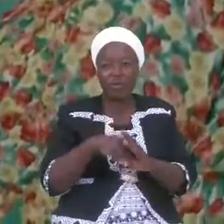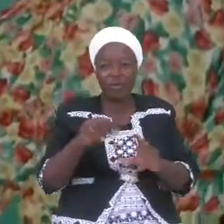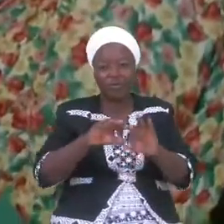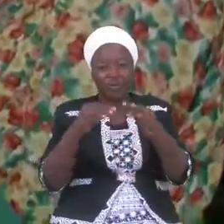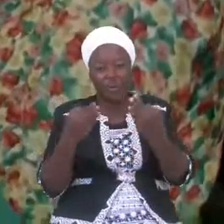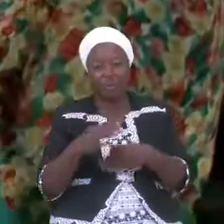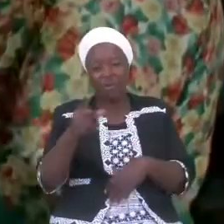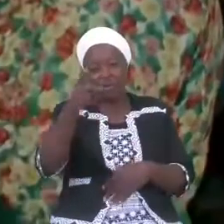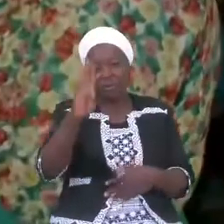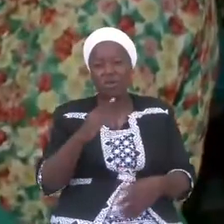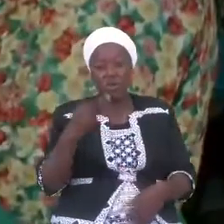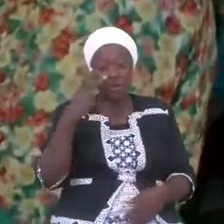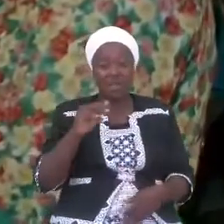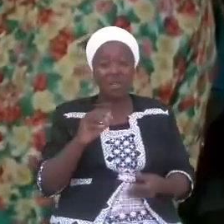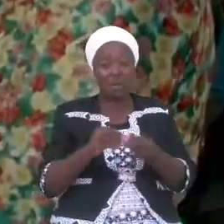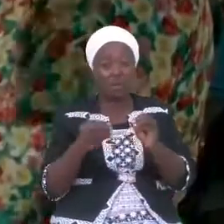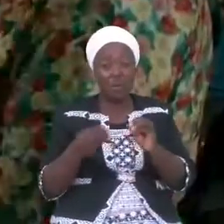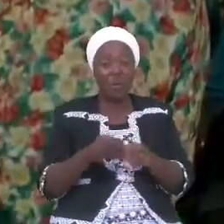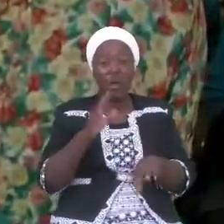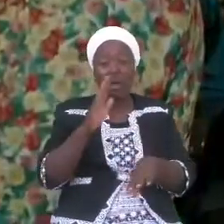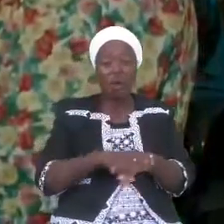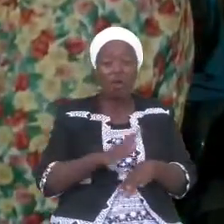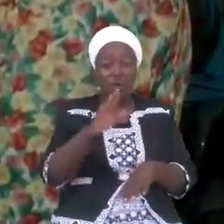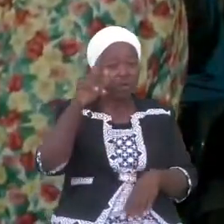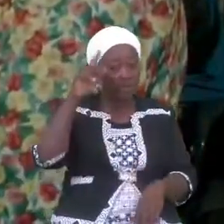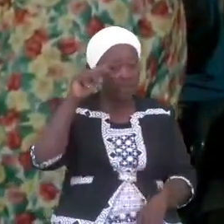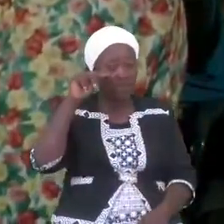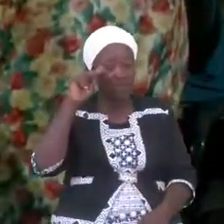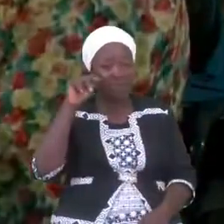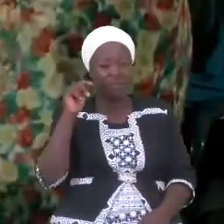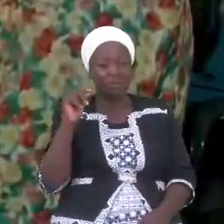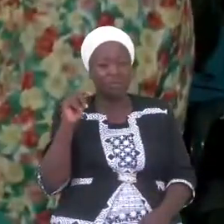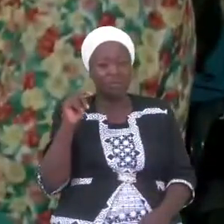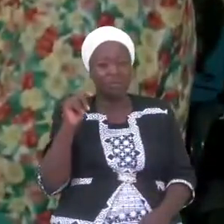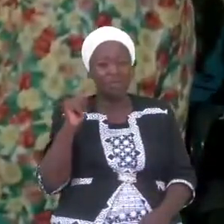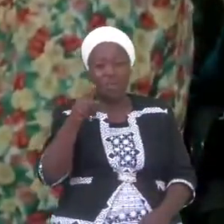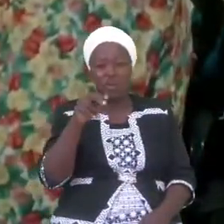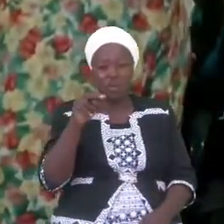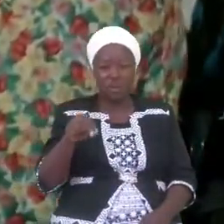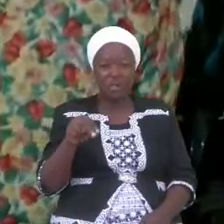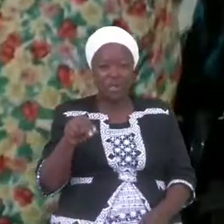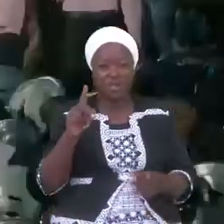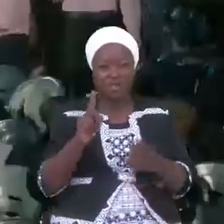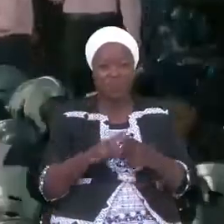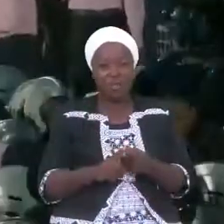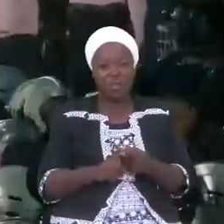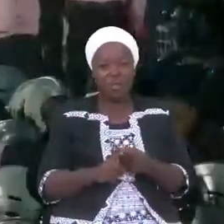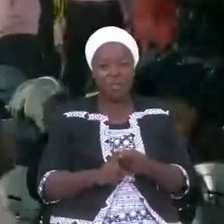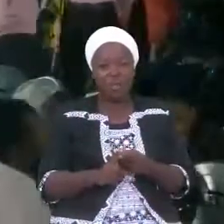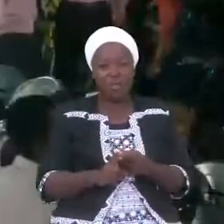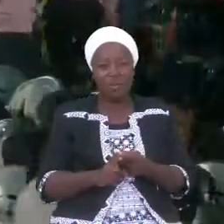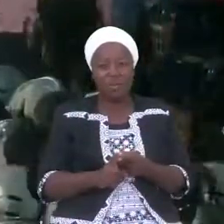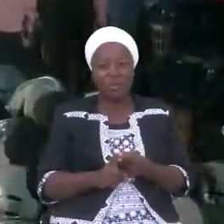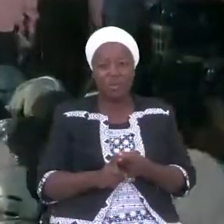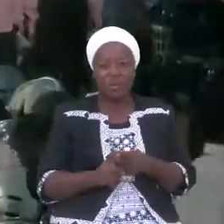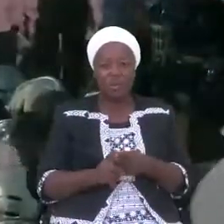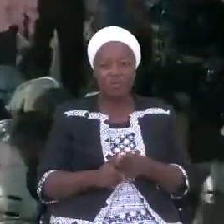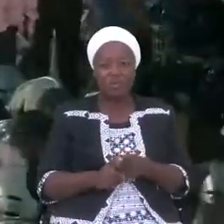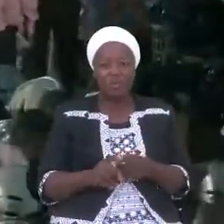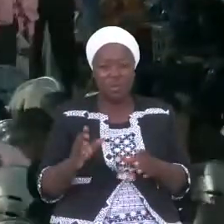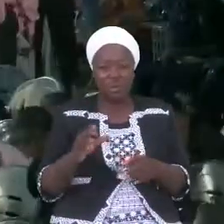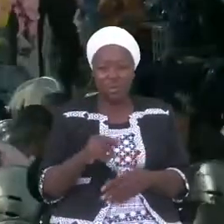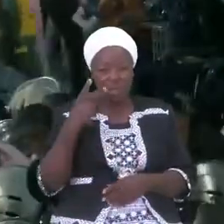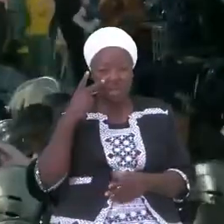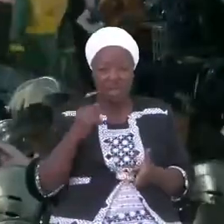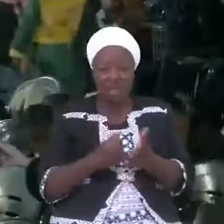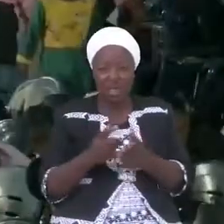will see the number on your television. You need to click and through that, get